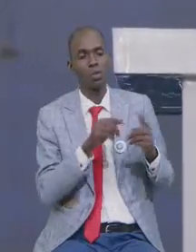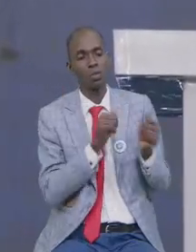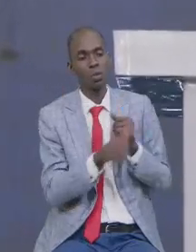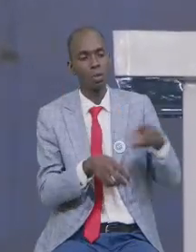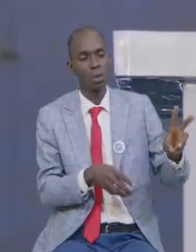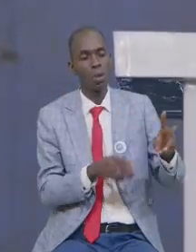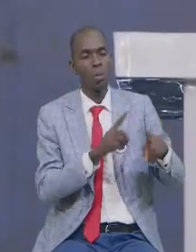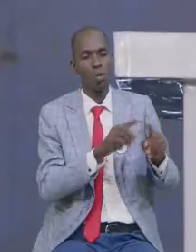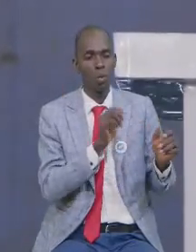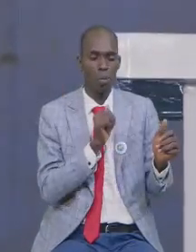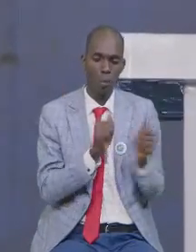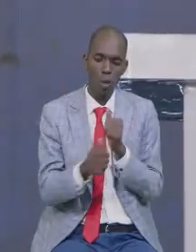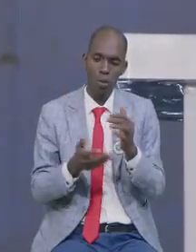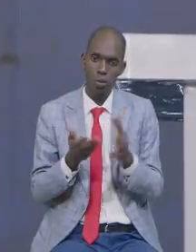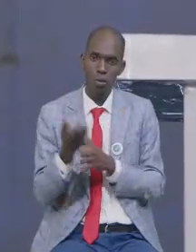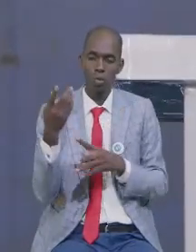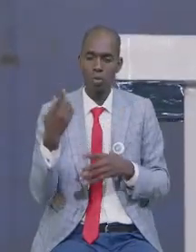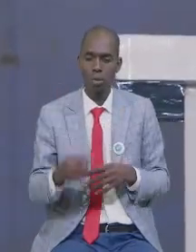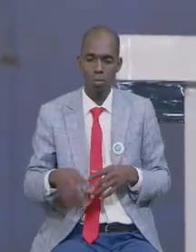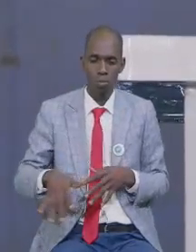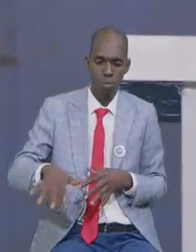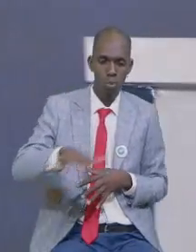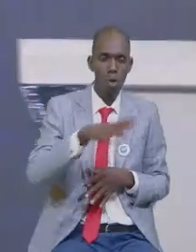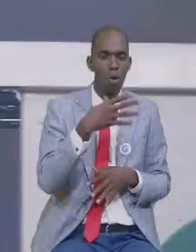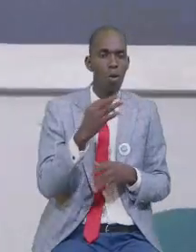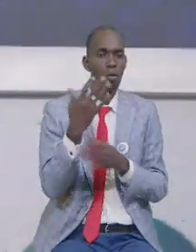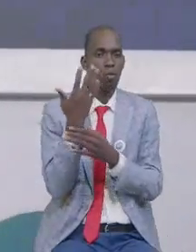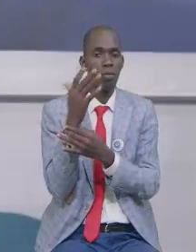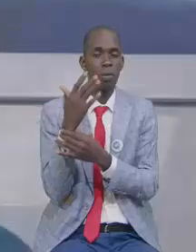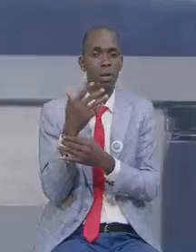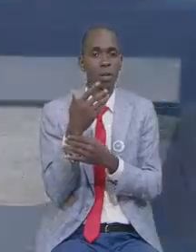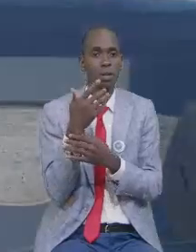field of grass every time.